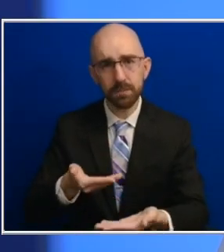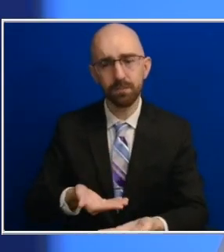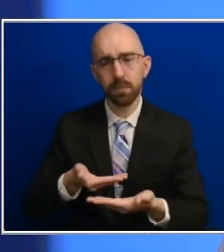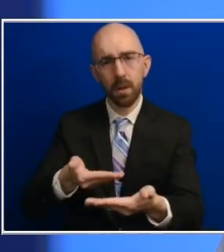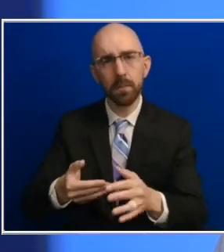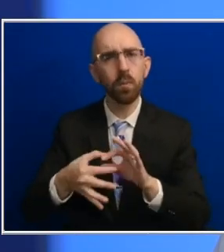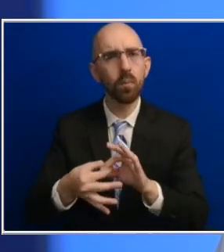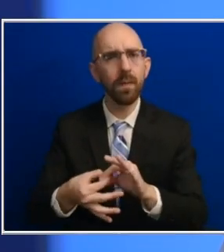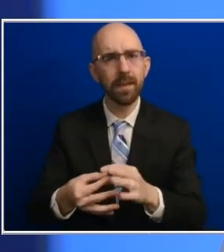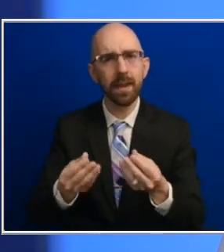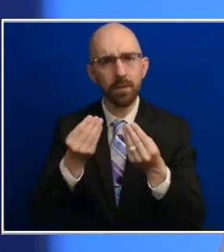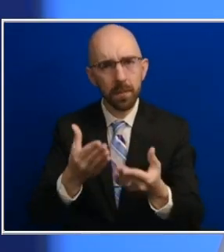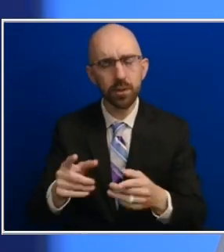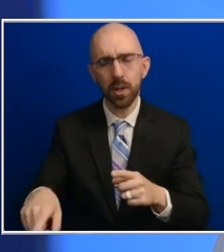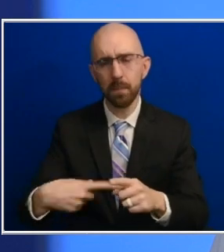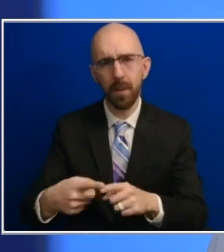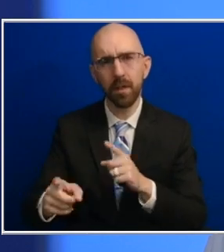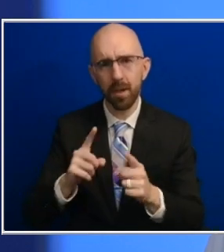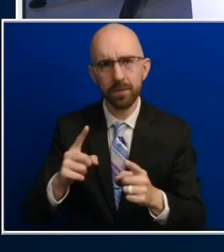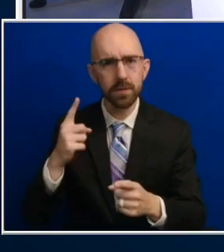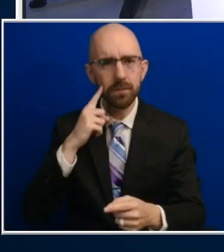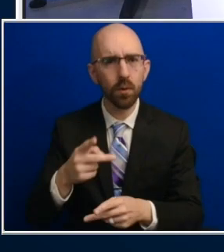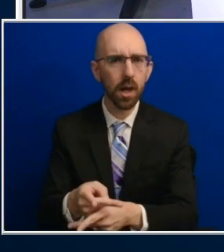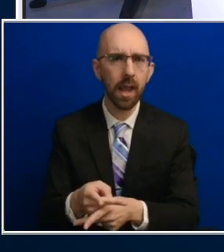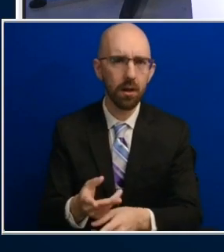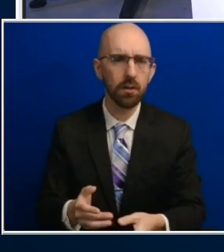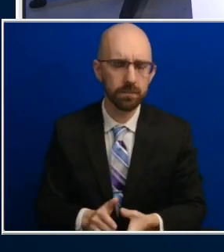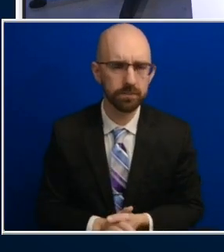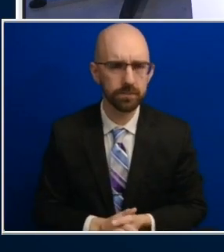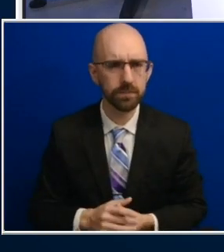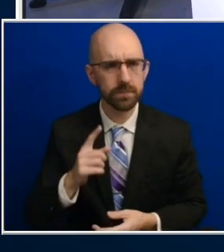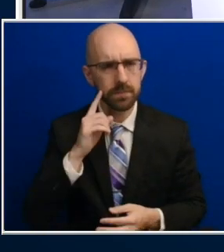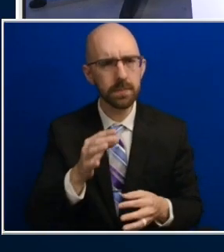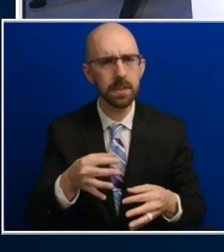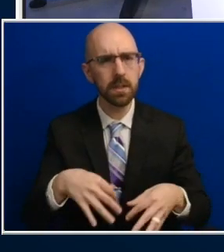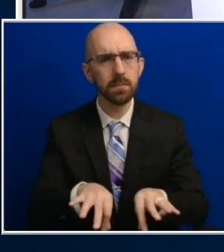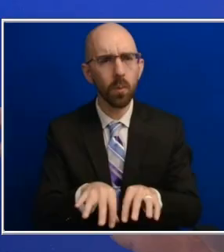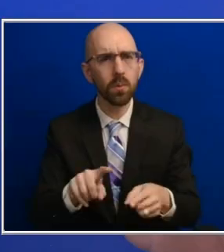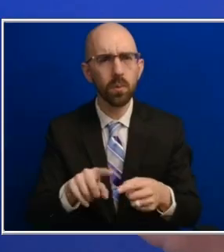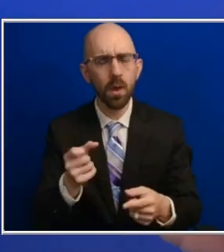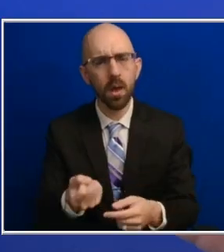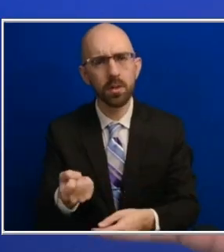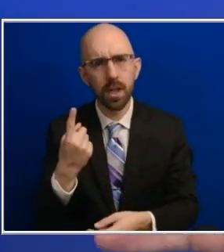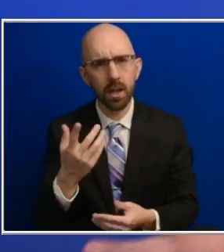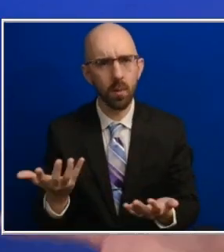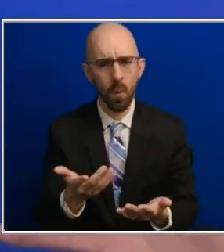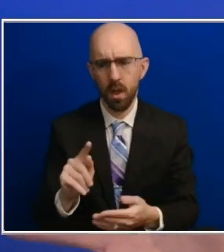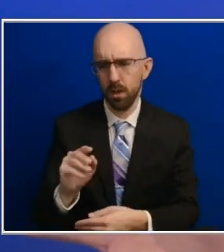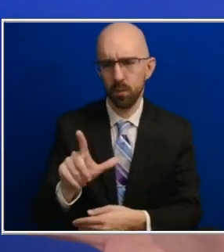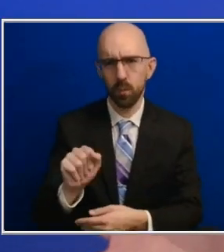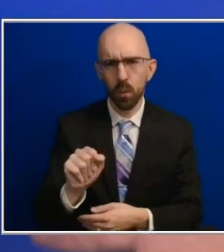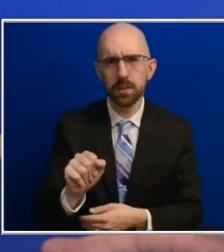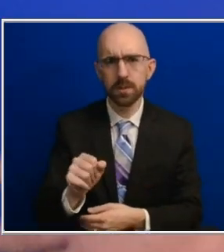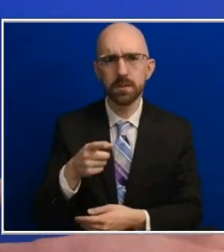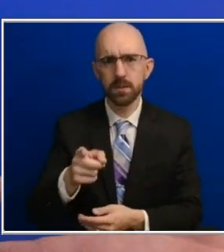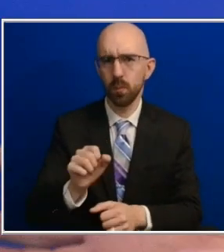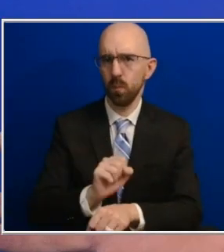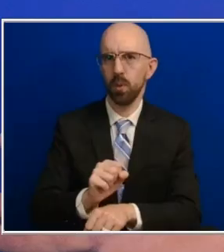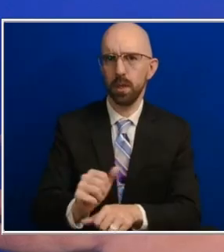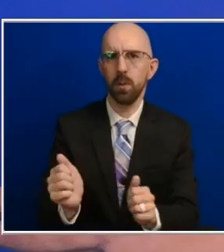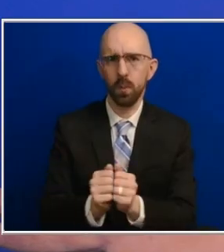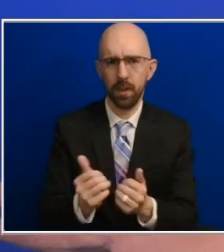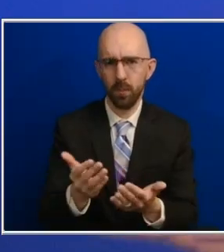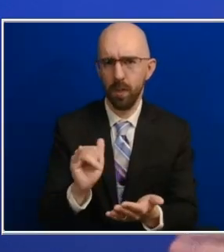of the conversation for providing care. I think it's very important to understand what tool you're working with, what that tool